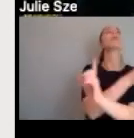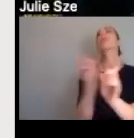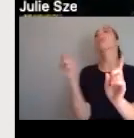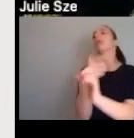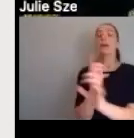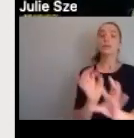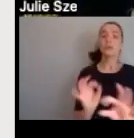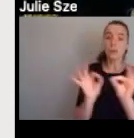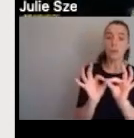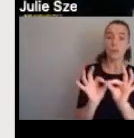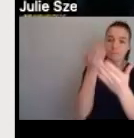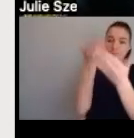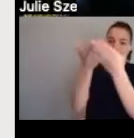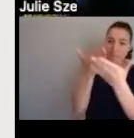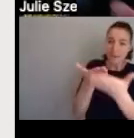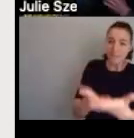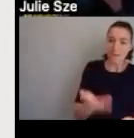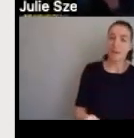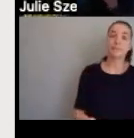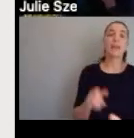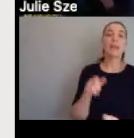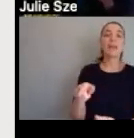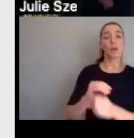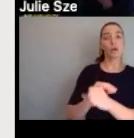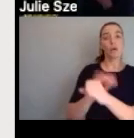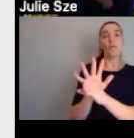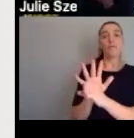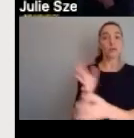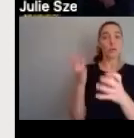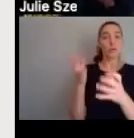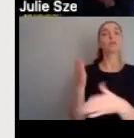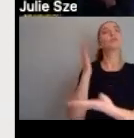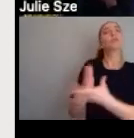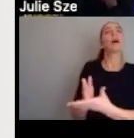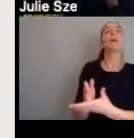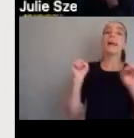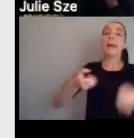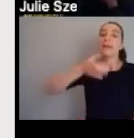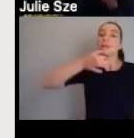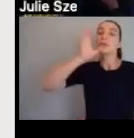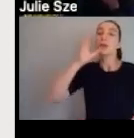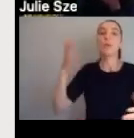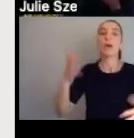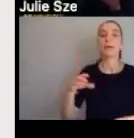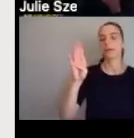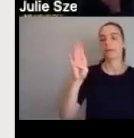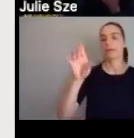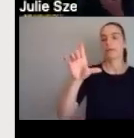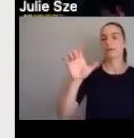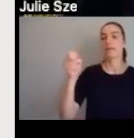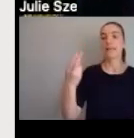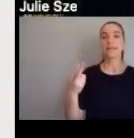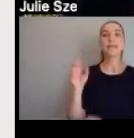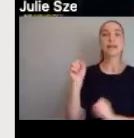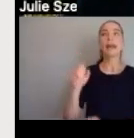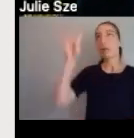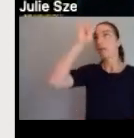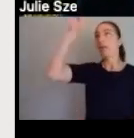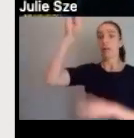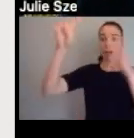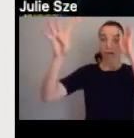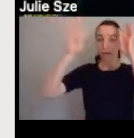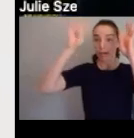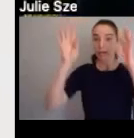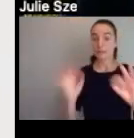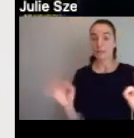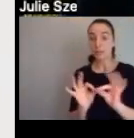will not disappear because you wish it to be so. It seems horrific and depressing to say this explicitly, but acting as